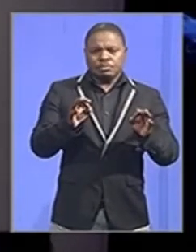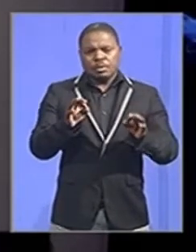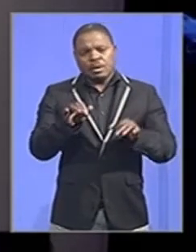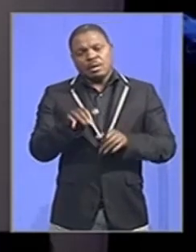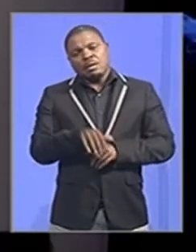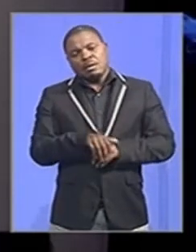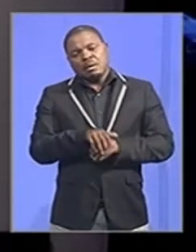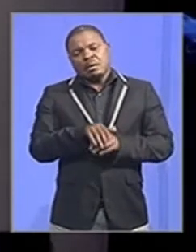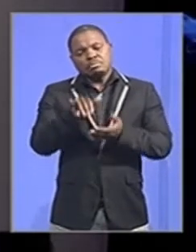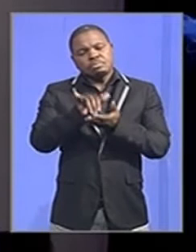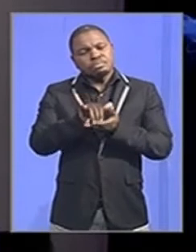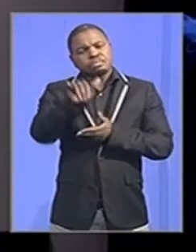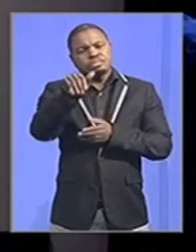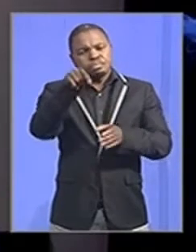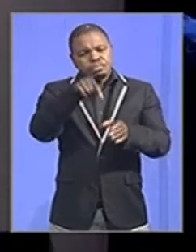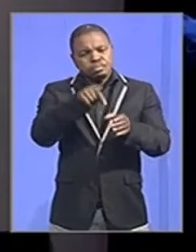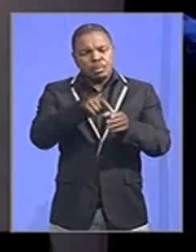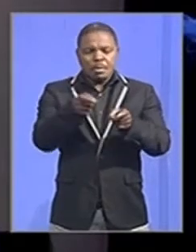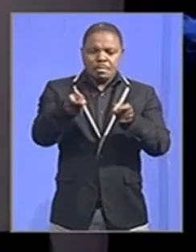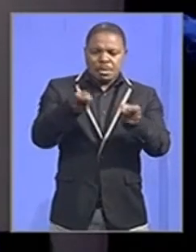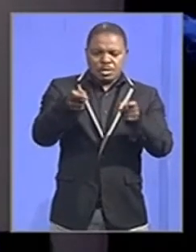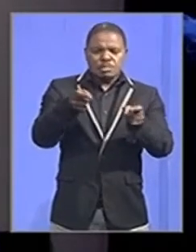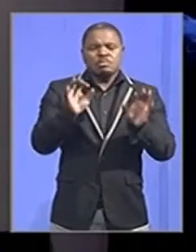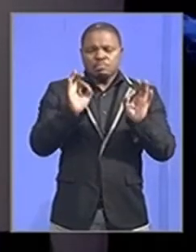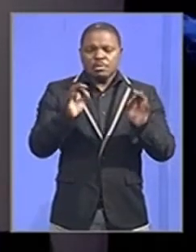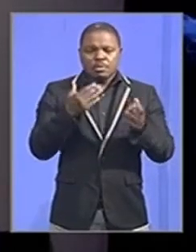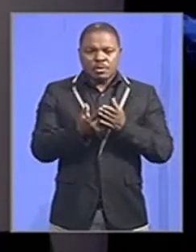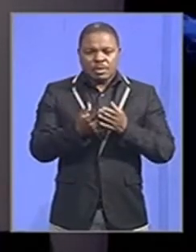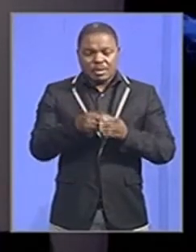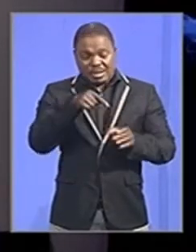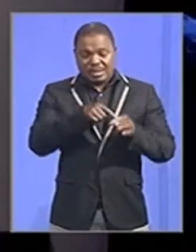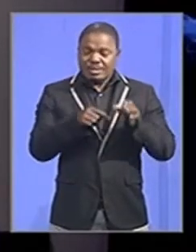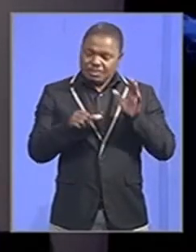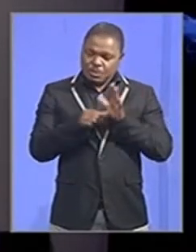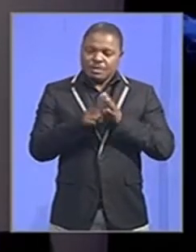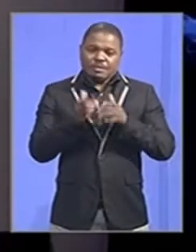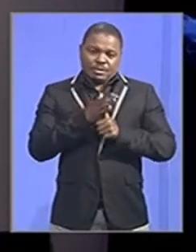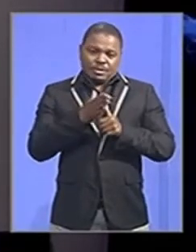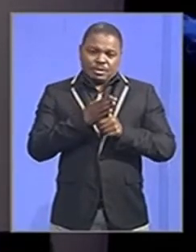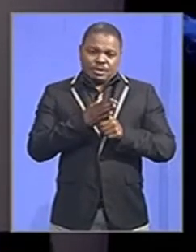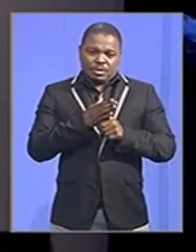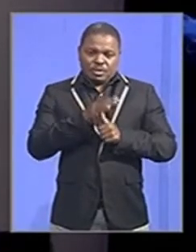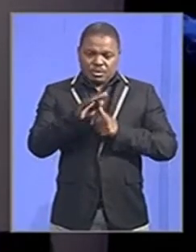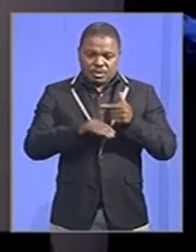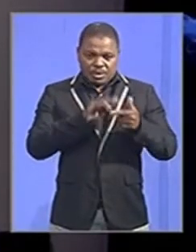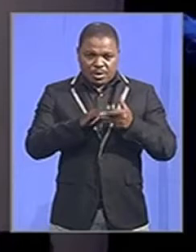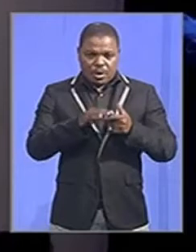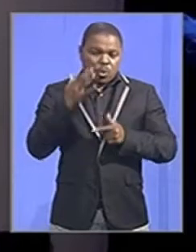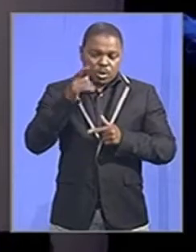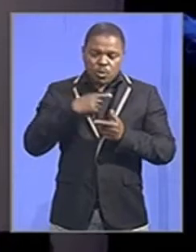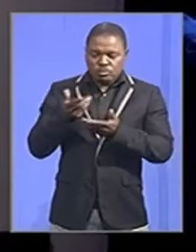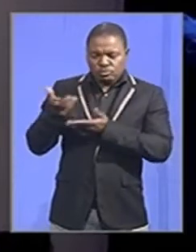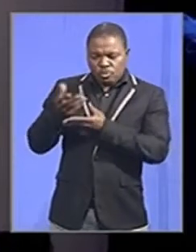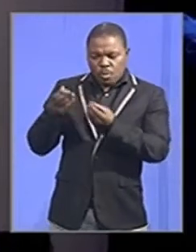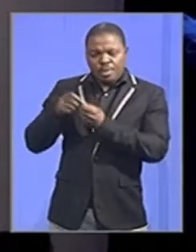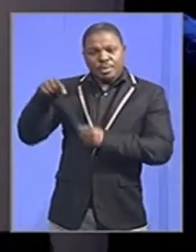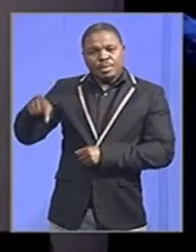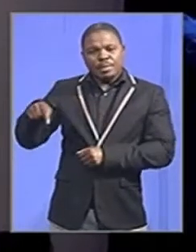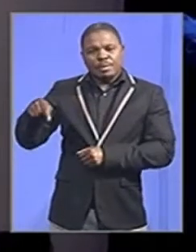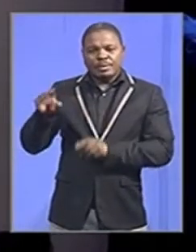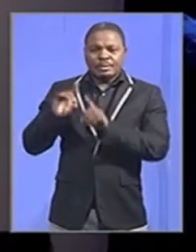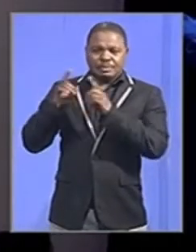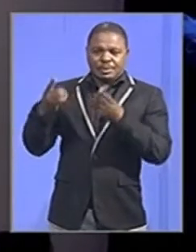managed outfit, I think that was very key in terms of our engagement with